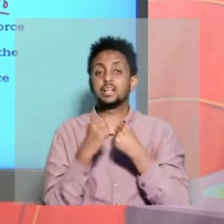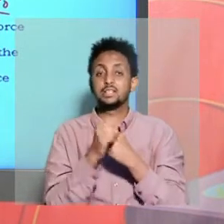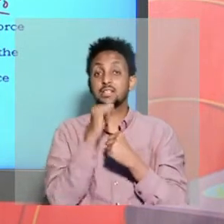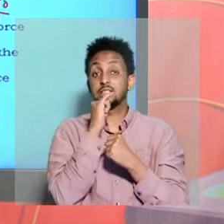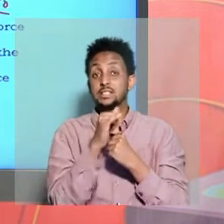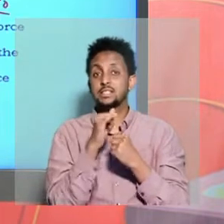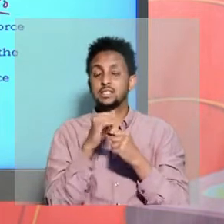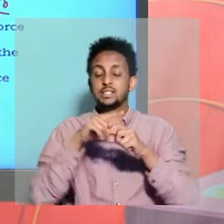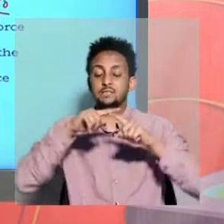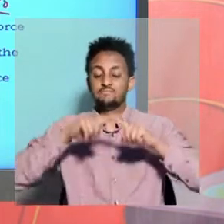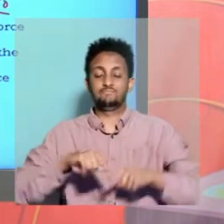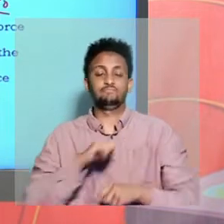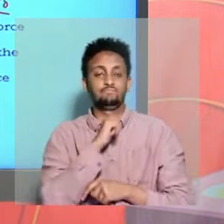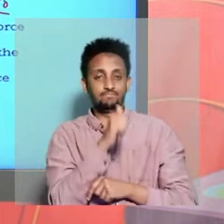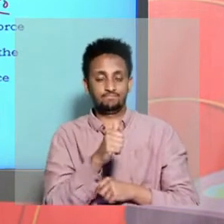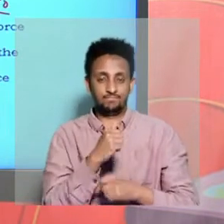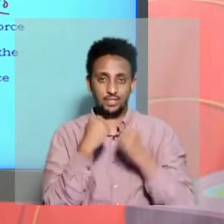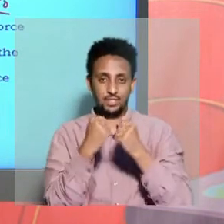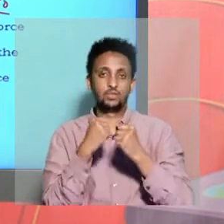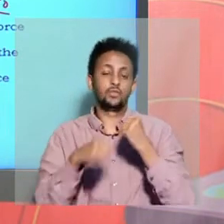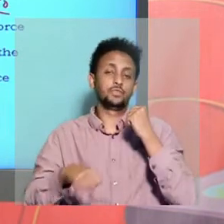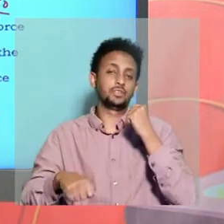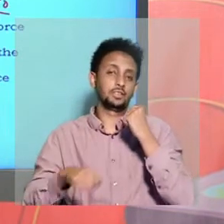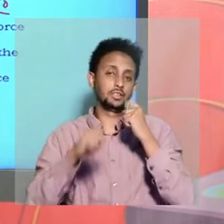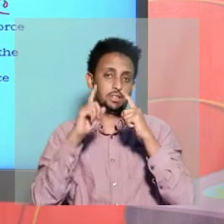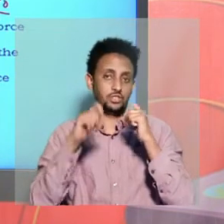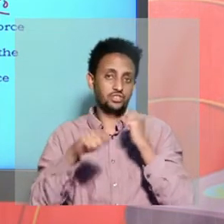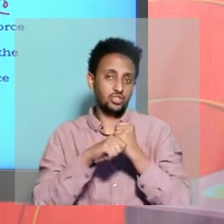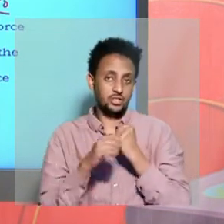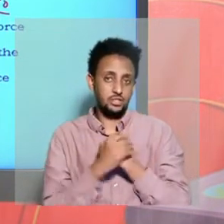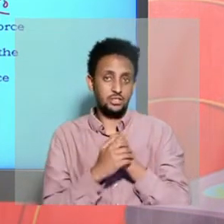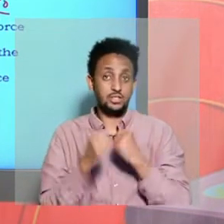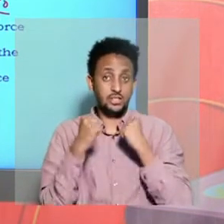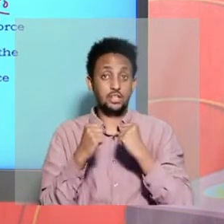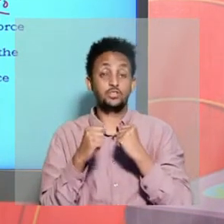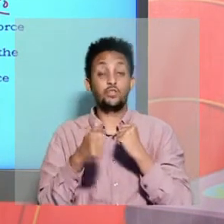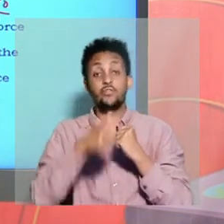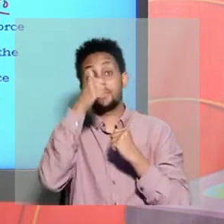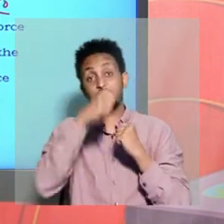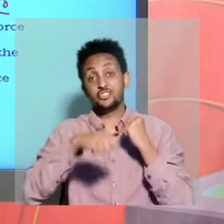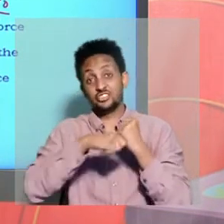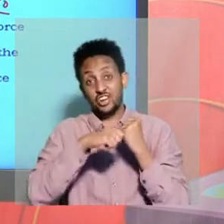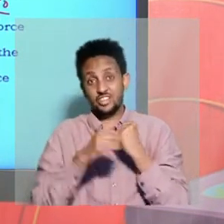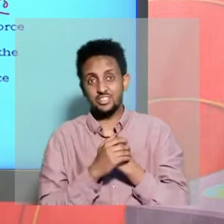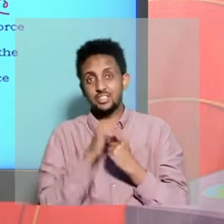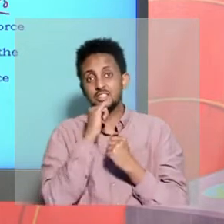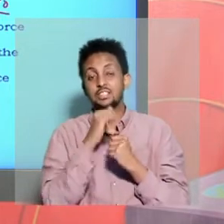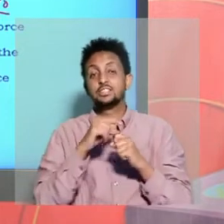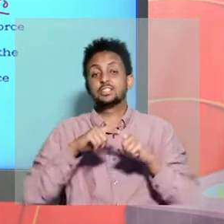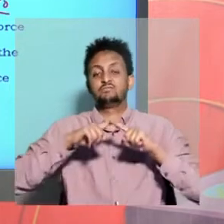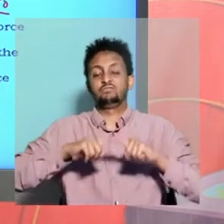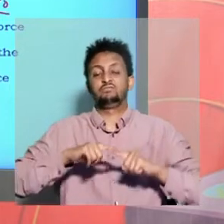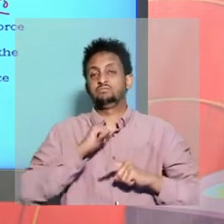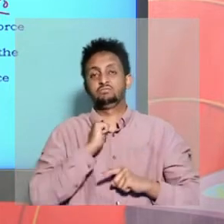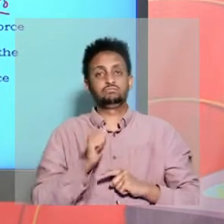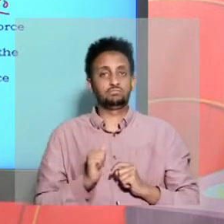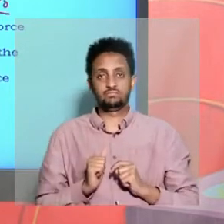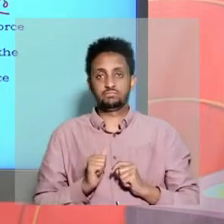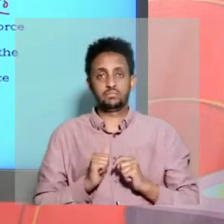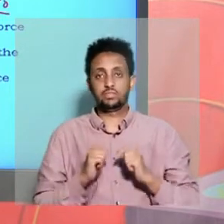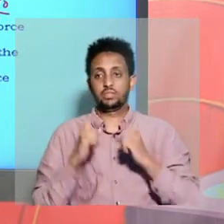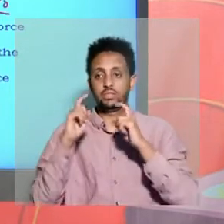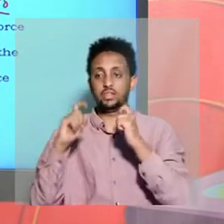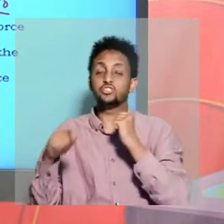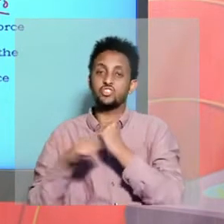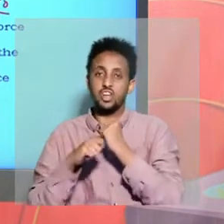is independent of the strength of the test charge. Okay? The strength of the main charge is independent of the test